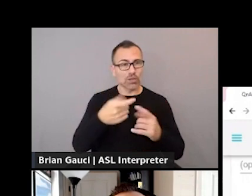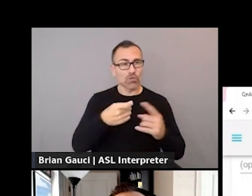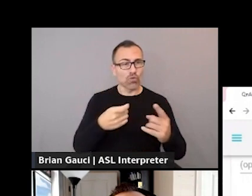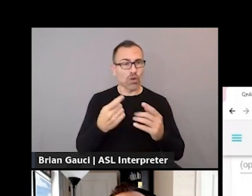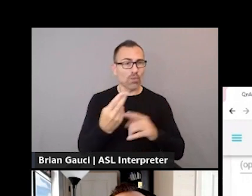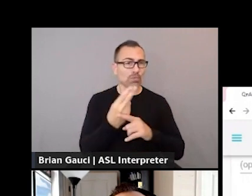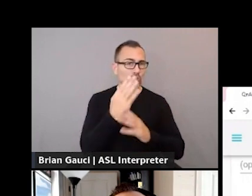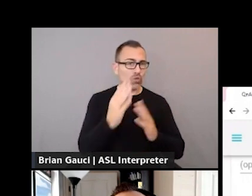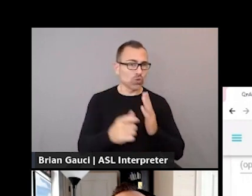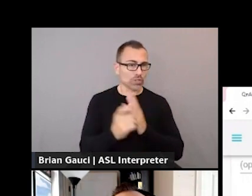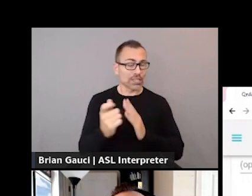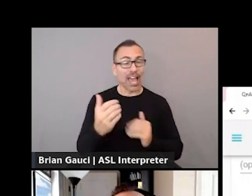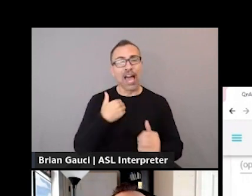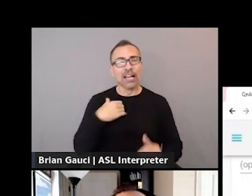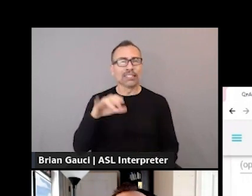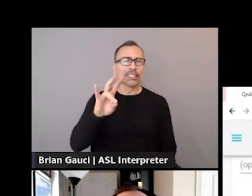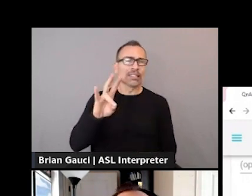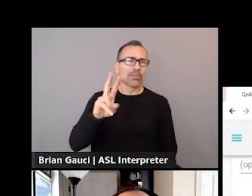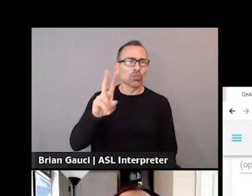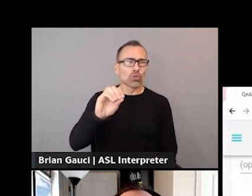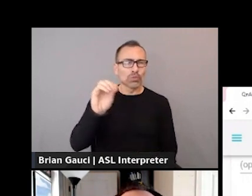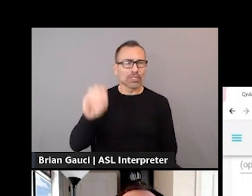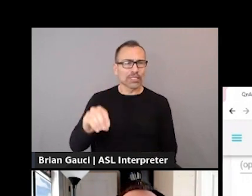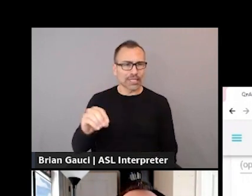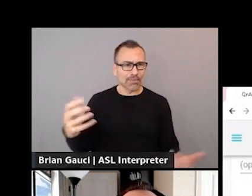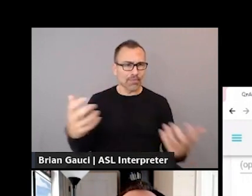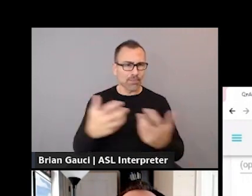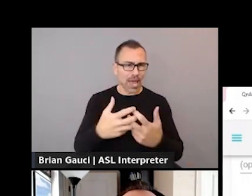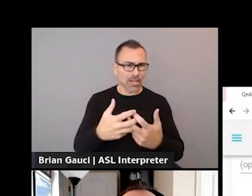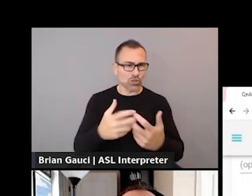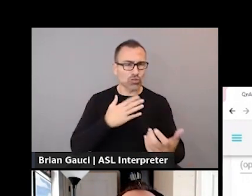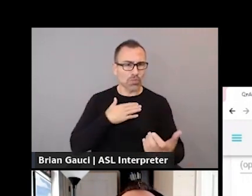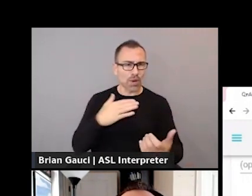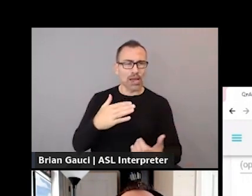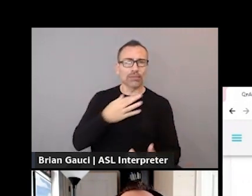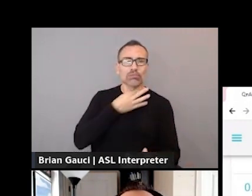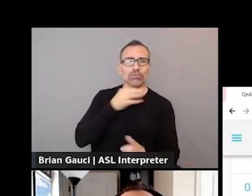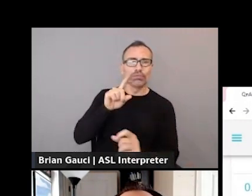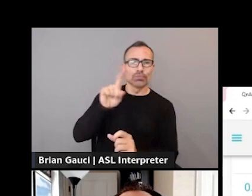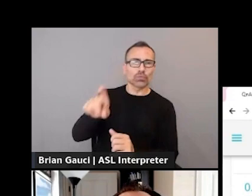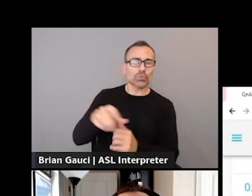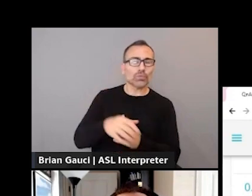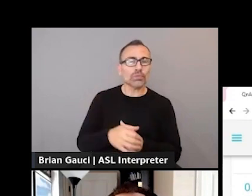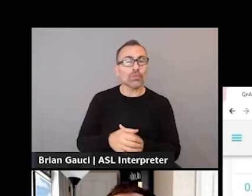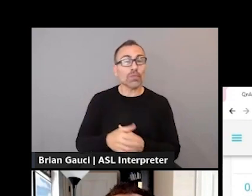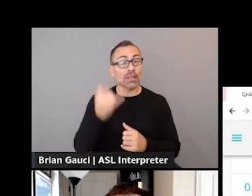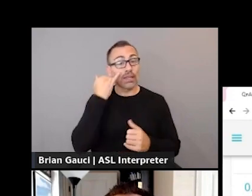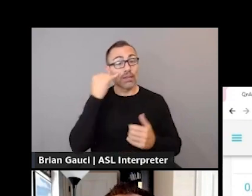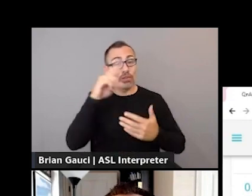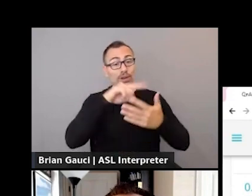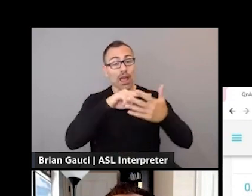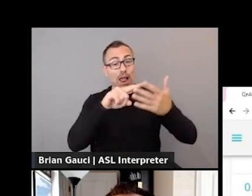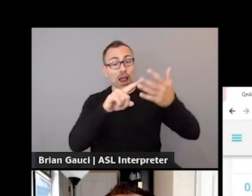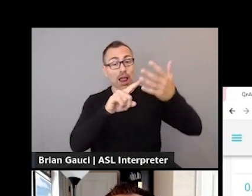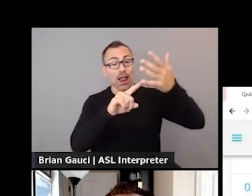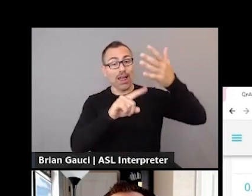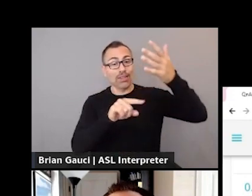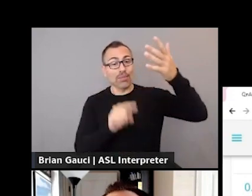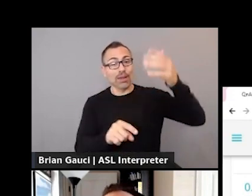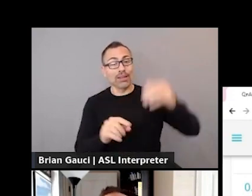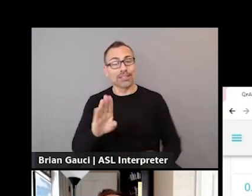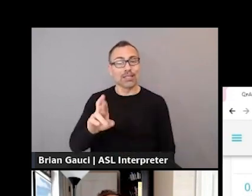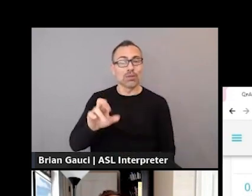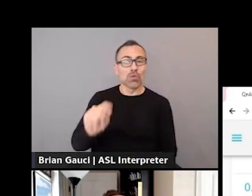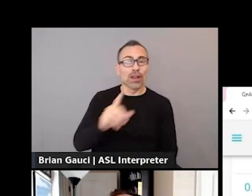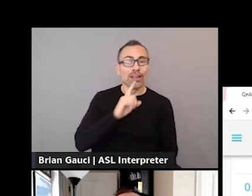72% match to my exact query. Now, if I went to the bottom one, you would see Brant is a product manager for text embeddings and Rashita